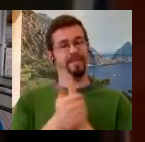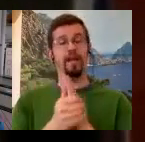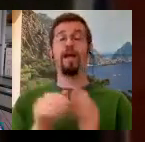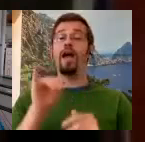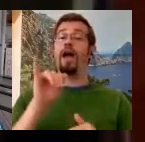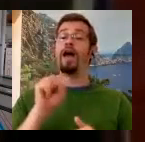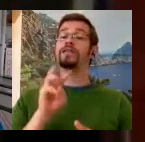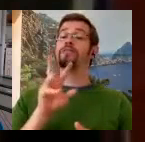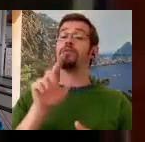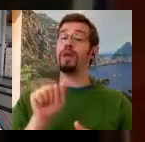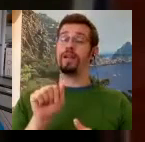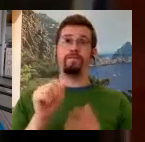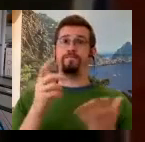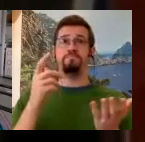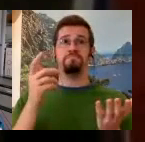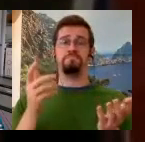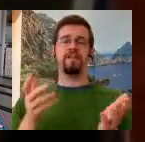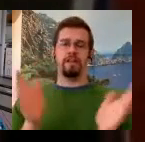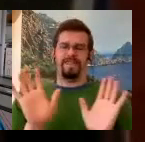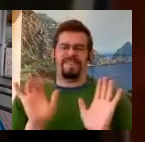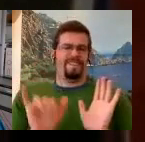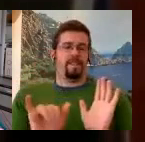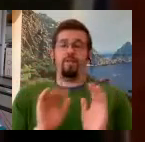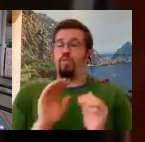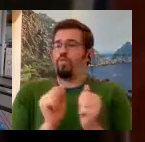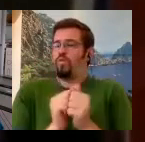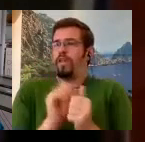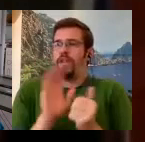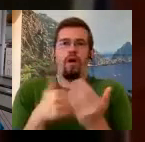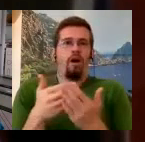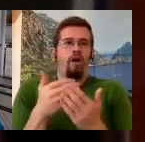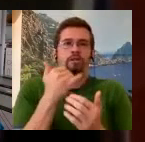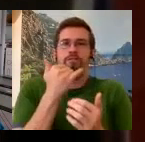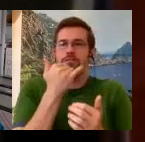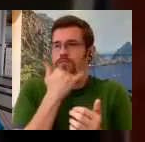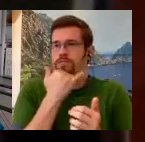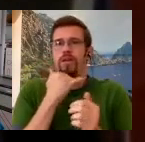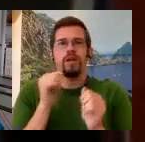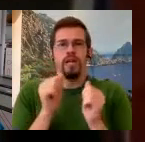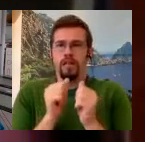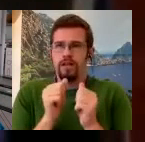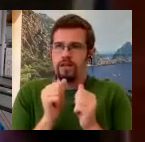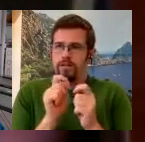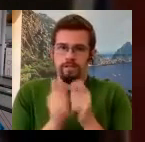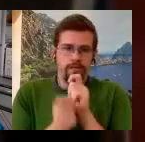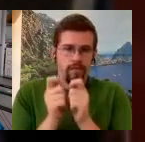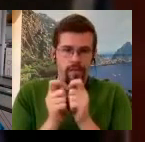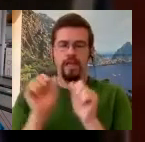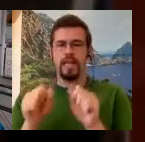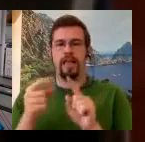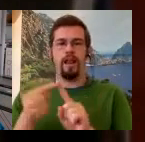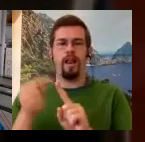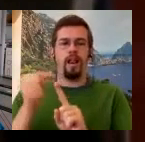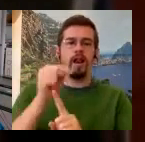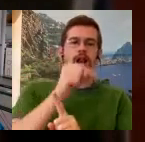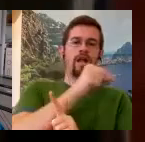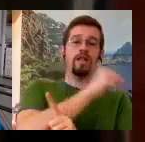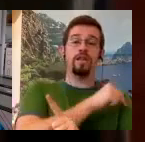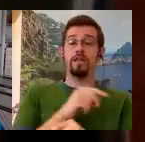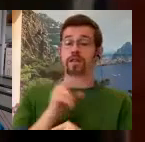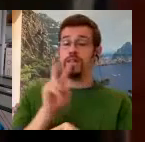2010, with all its perfections and all its flaws that can be traced back all the way to Richard Gleaves and before, it's a beautiful